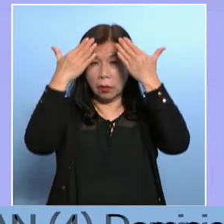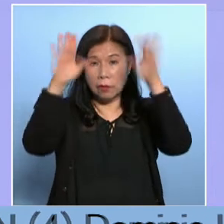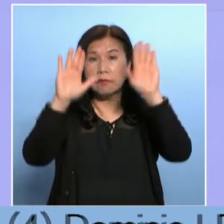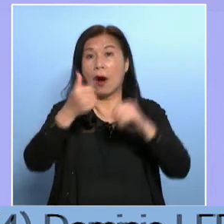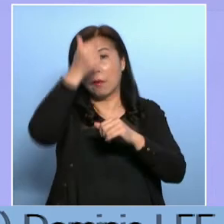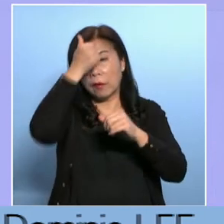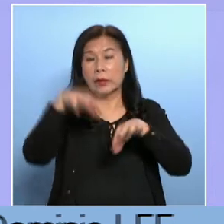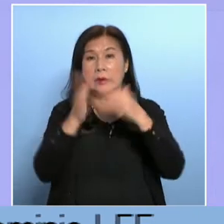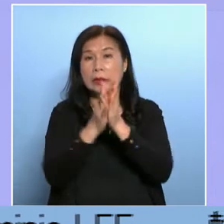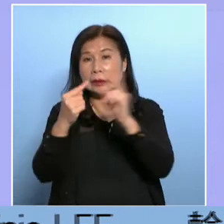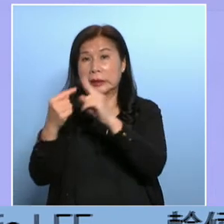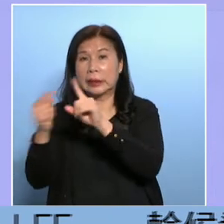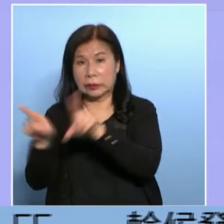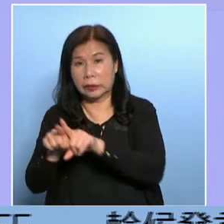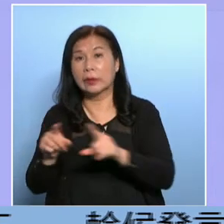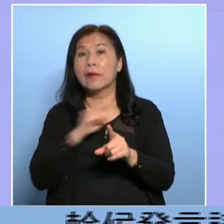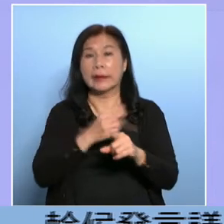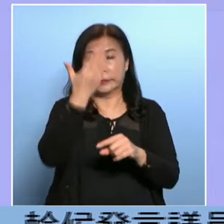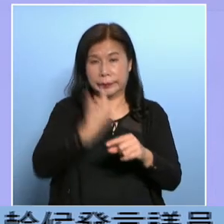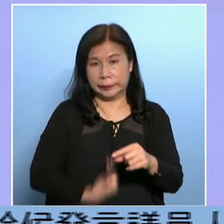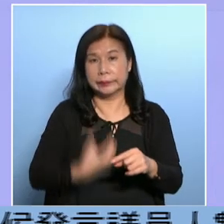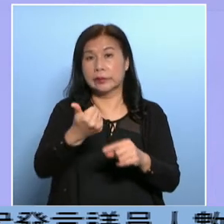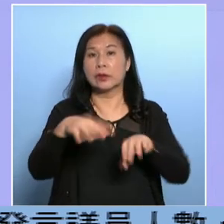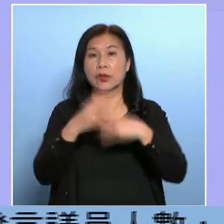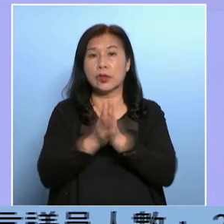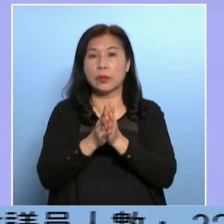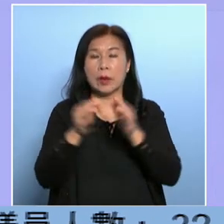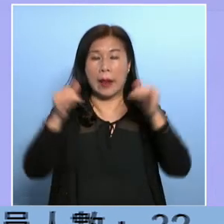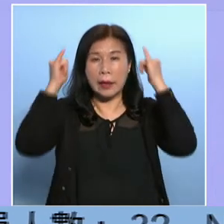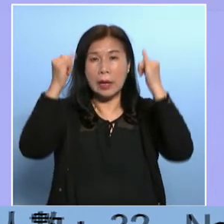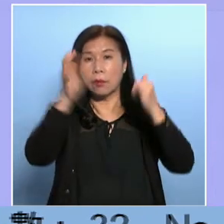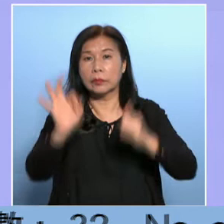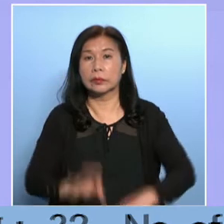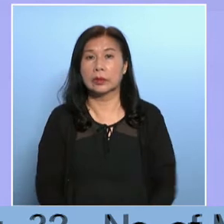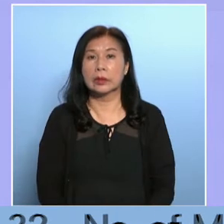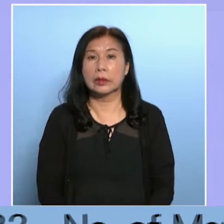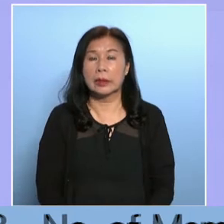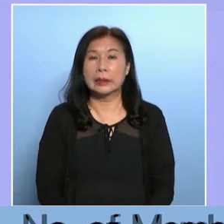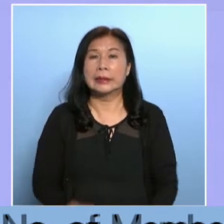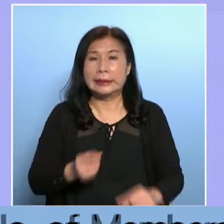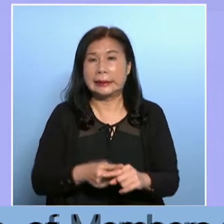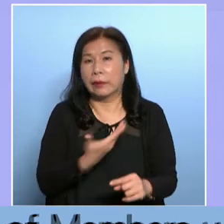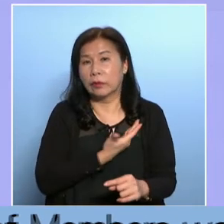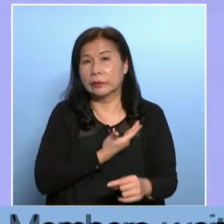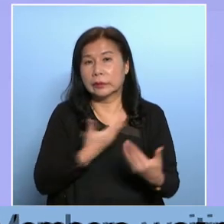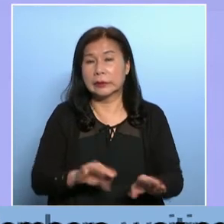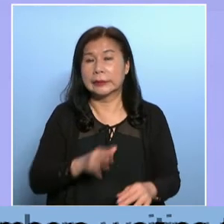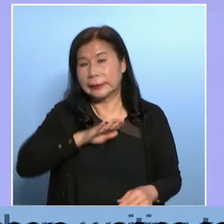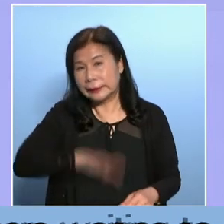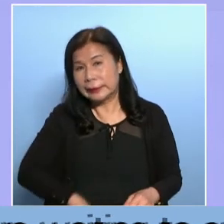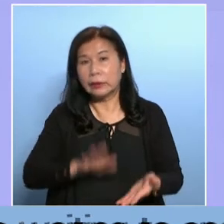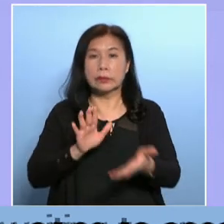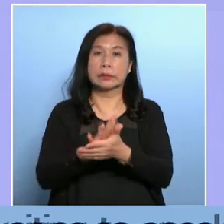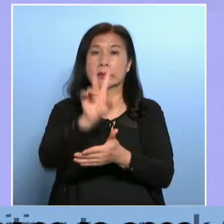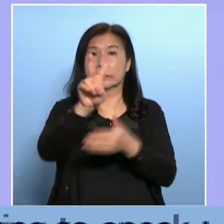very civilized society, and most of us are very rational. A lot of people told me that despite many